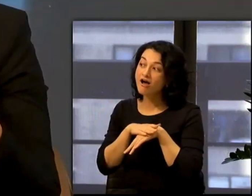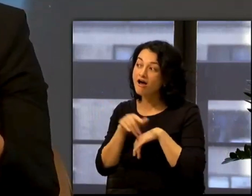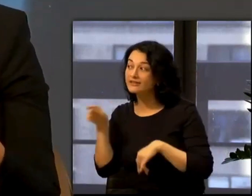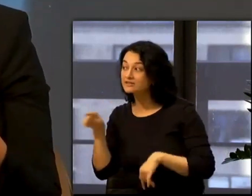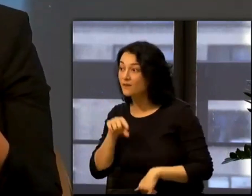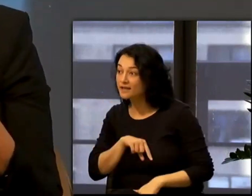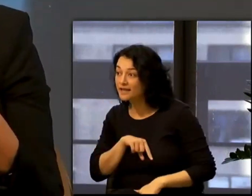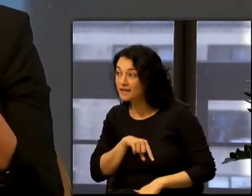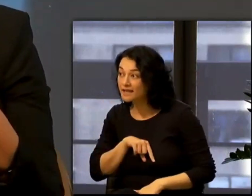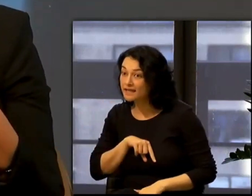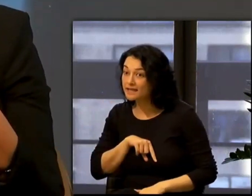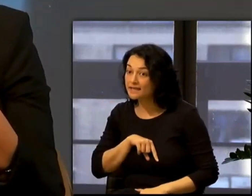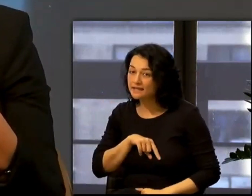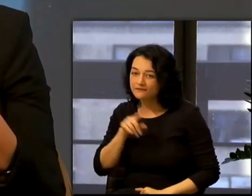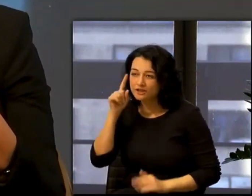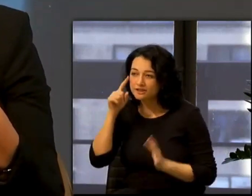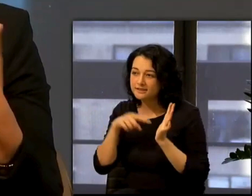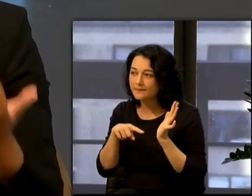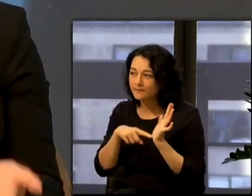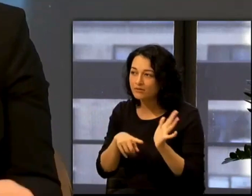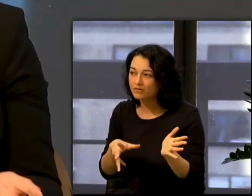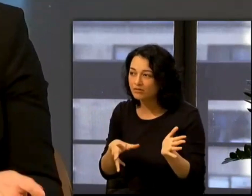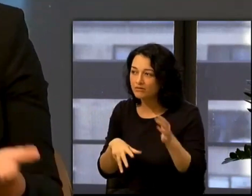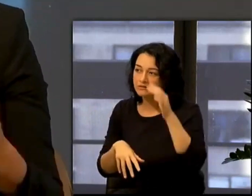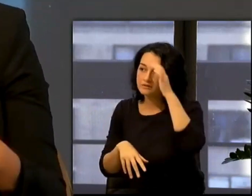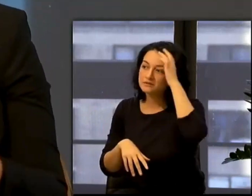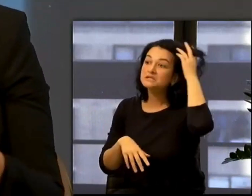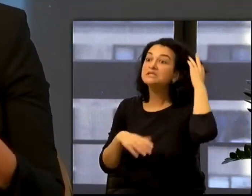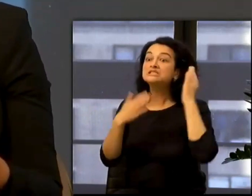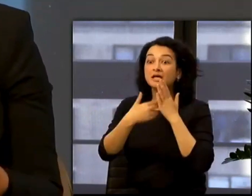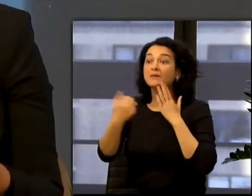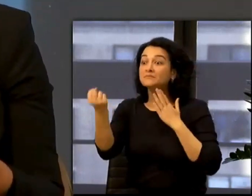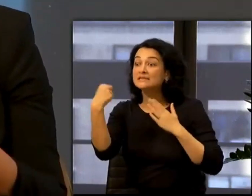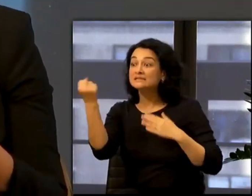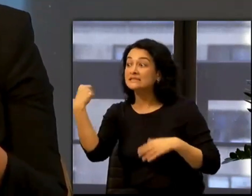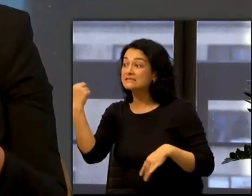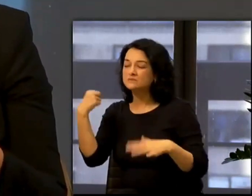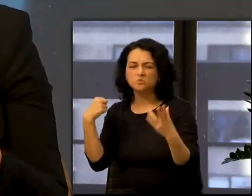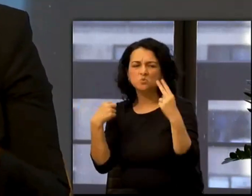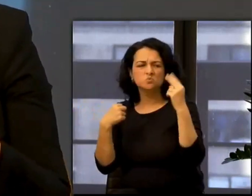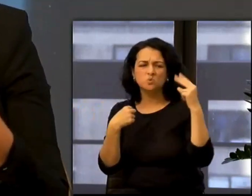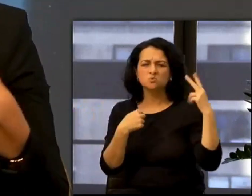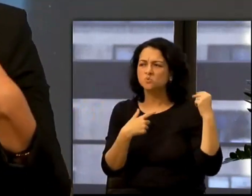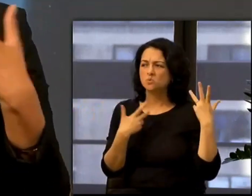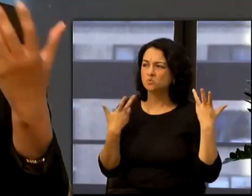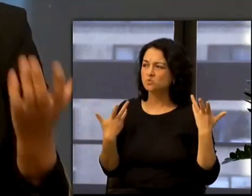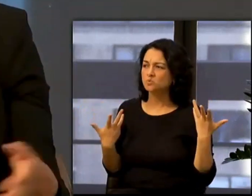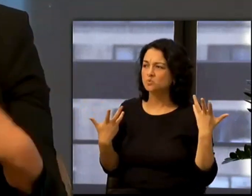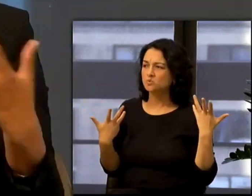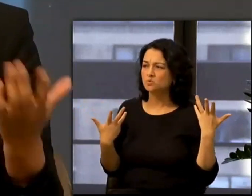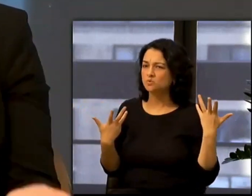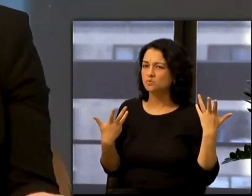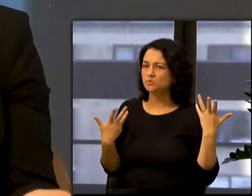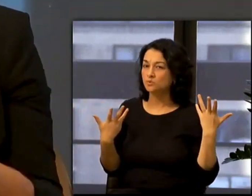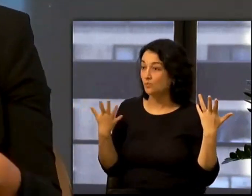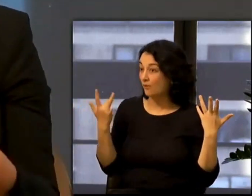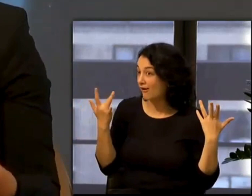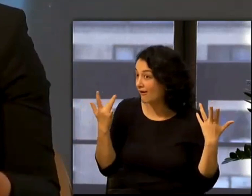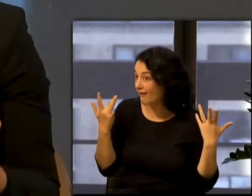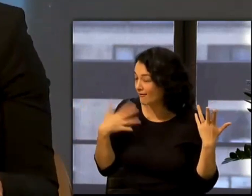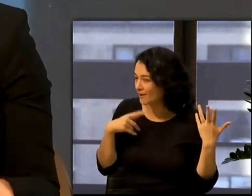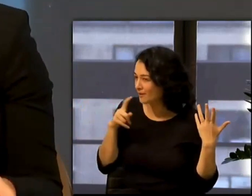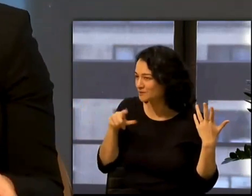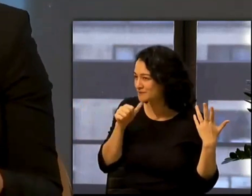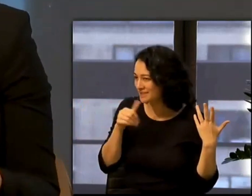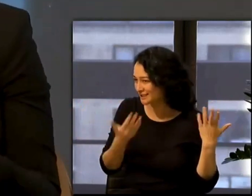you much, right? That's like asking someone, are we friends, as opposed to asking them, if I was in X situation, would you actually